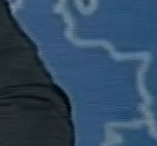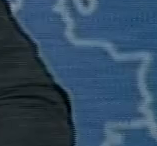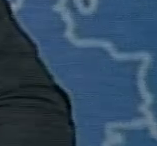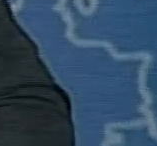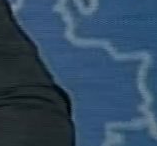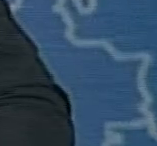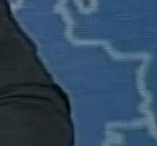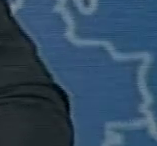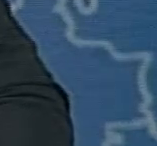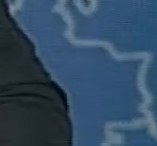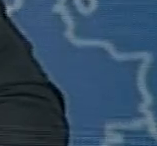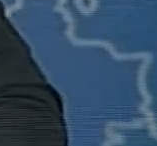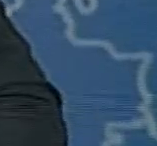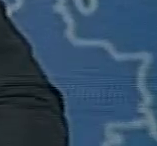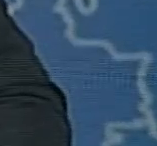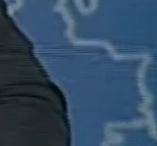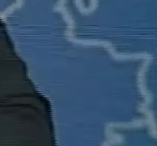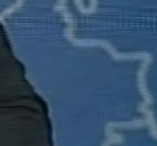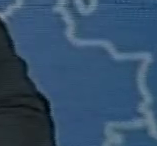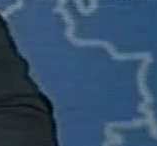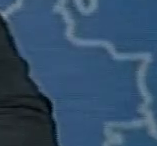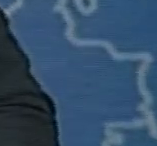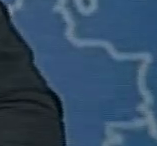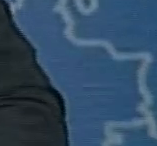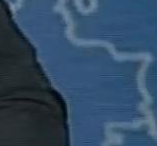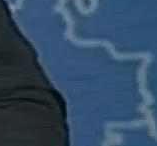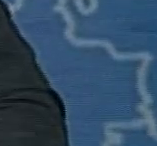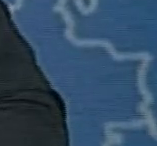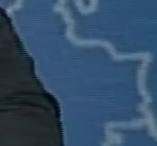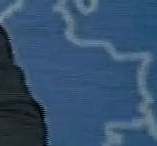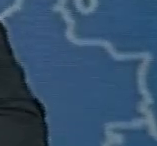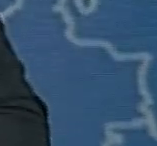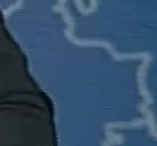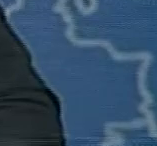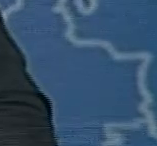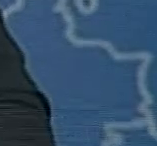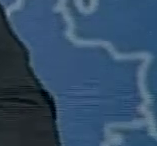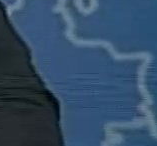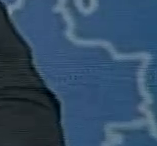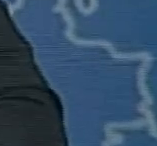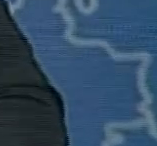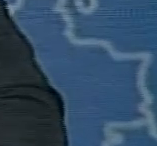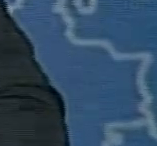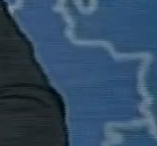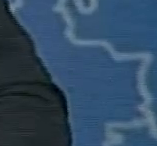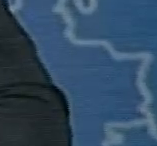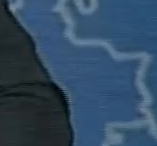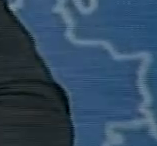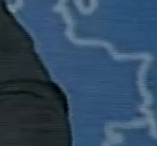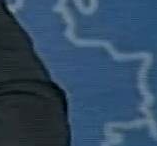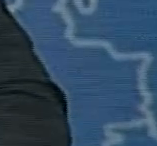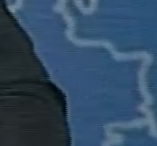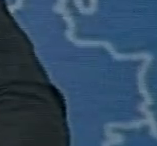road safety during the New Year celebrations, but chose to educate road users on the dangers of breaking the laws while driving.